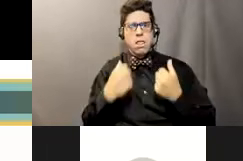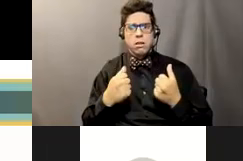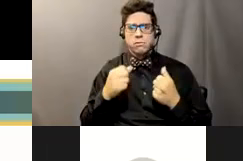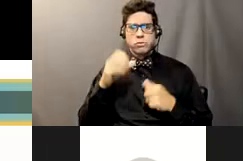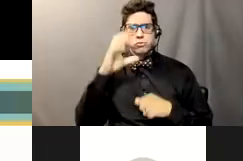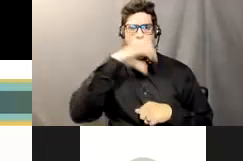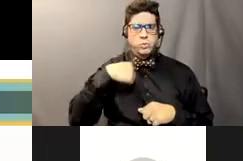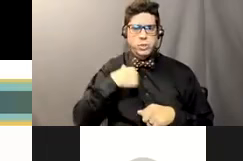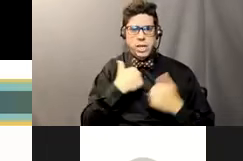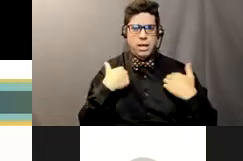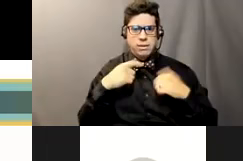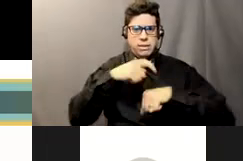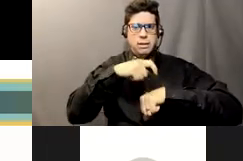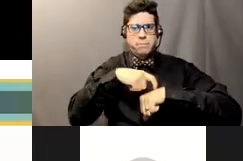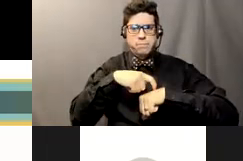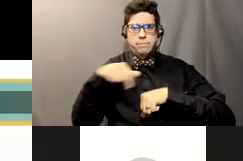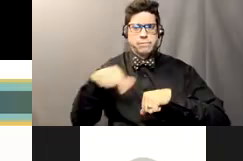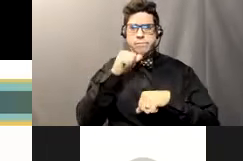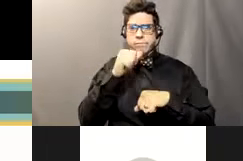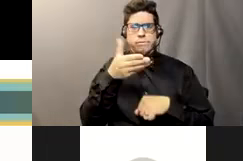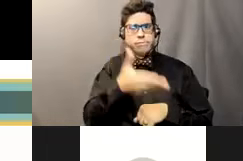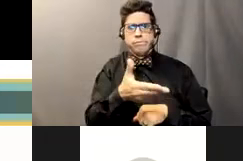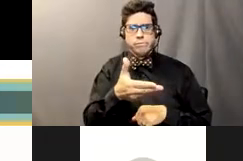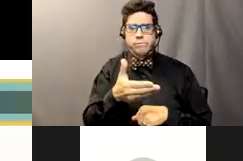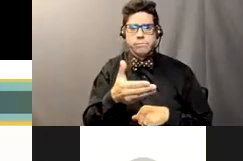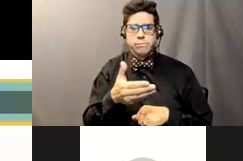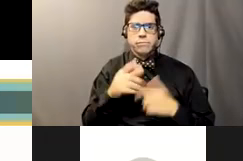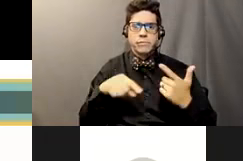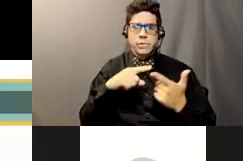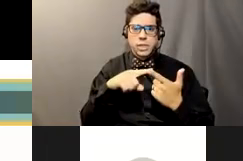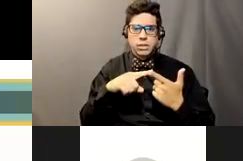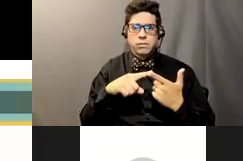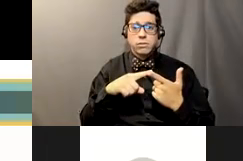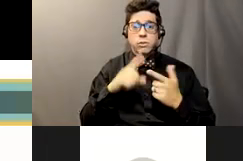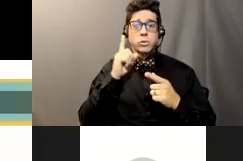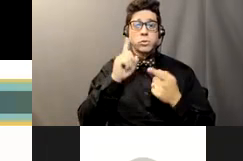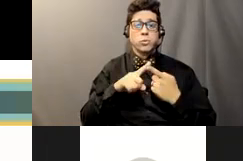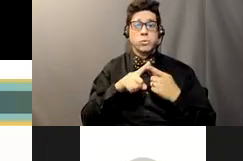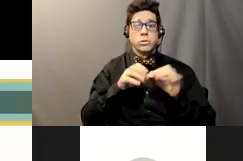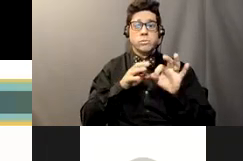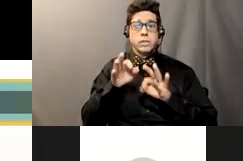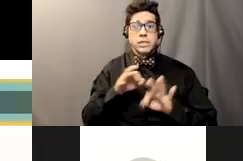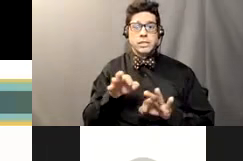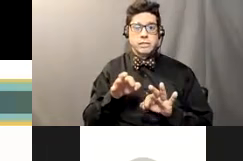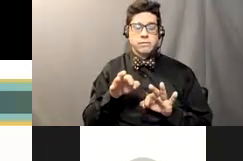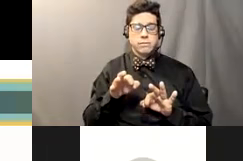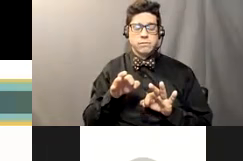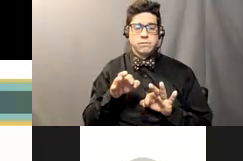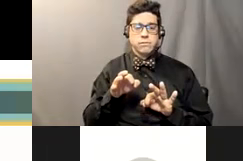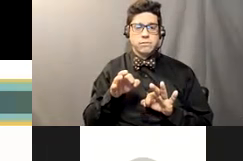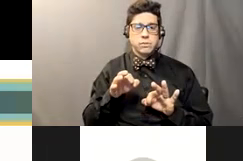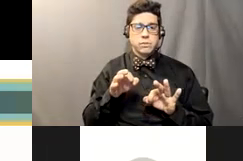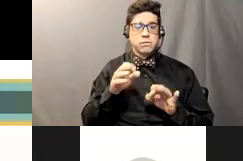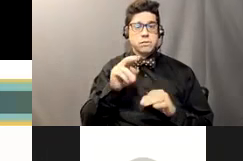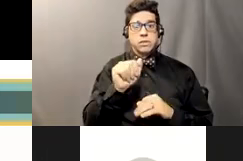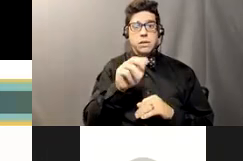that we had a time where we didn't have this on campus. So, and then just to explain, and I'm done with NAMI on campus, and then. And